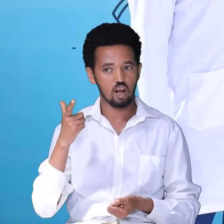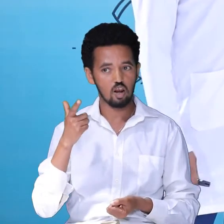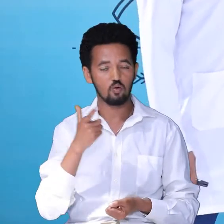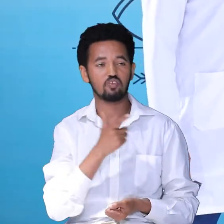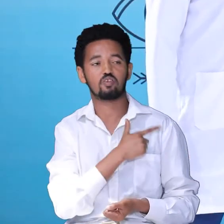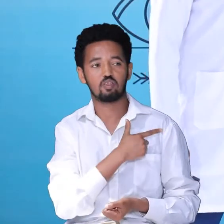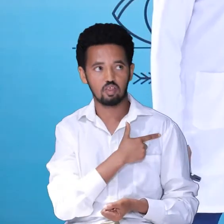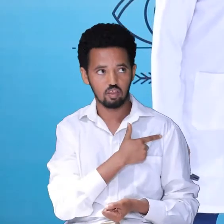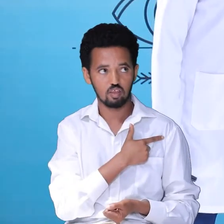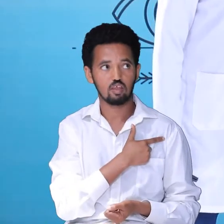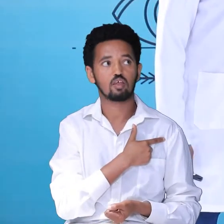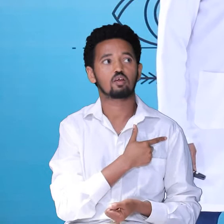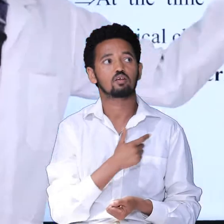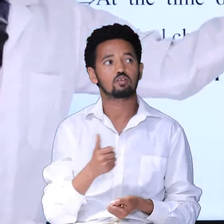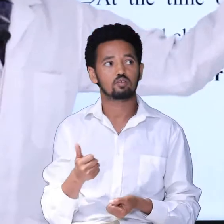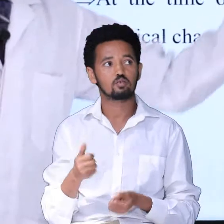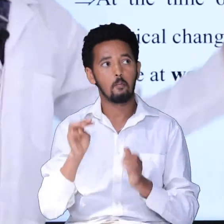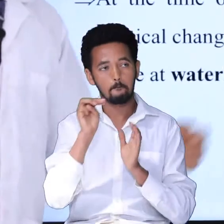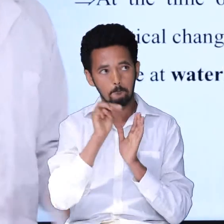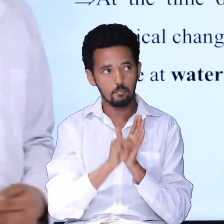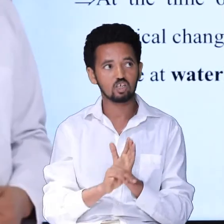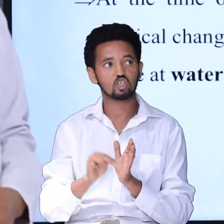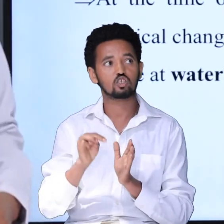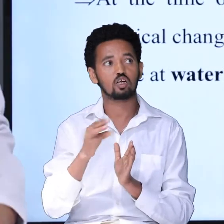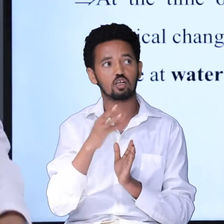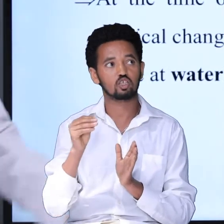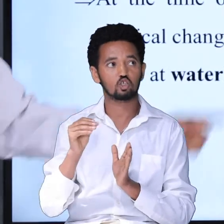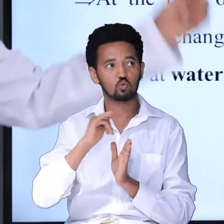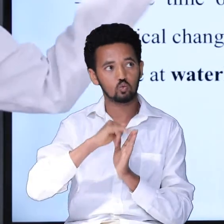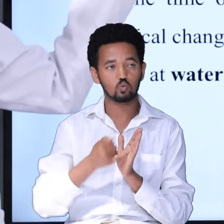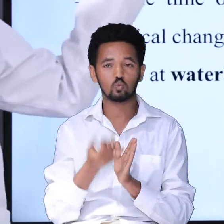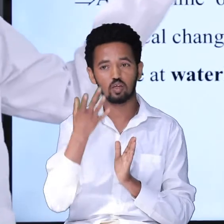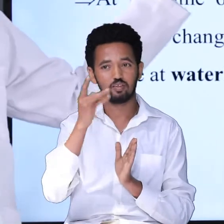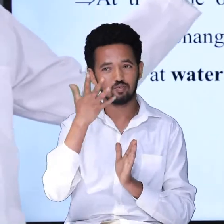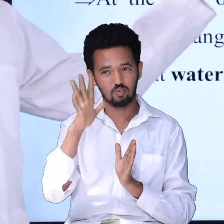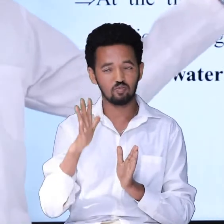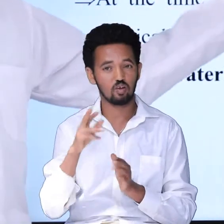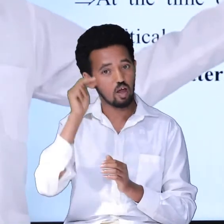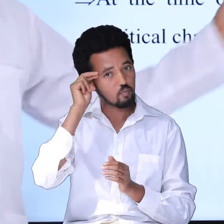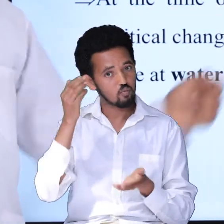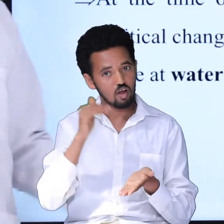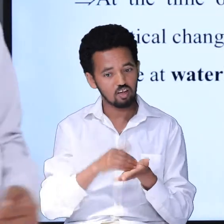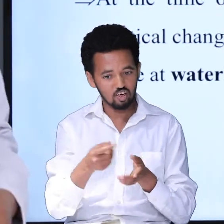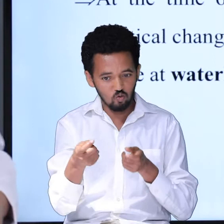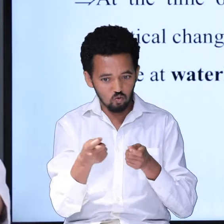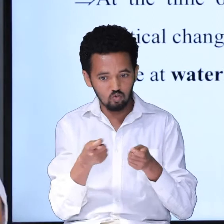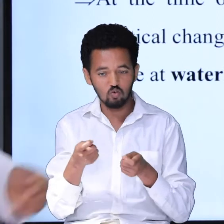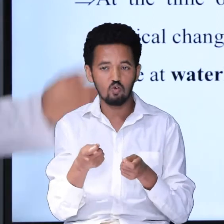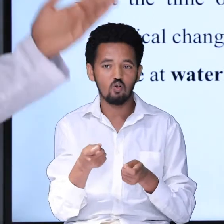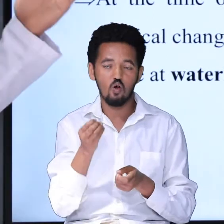country. 400 days, March to June 1815, Napoleon was again in control of